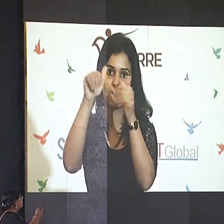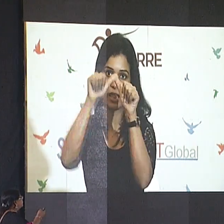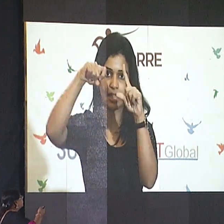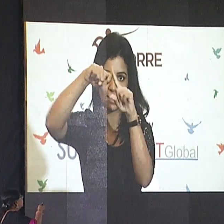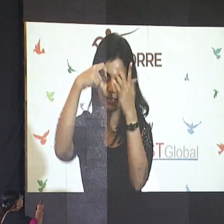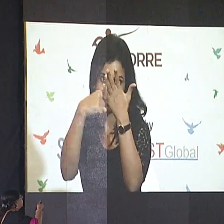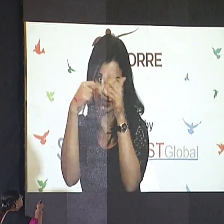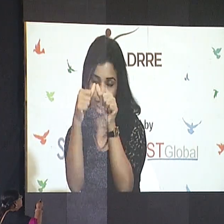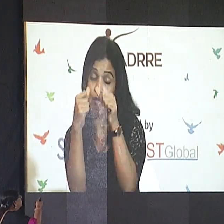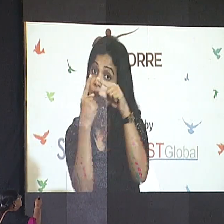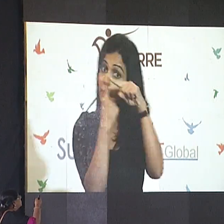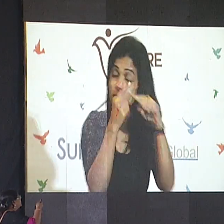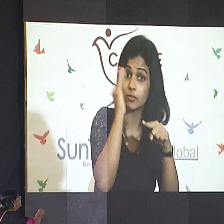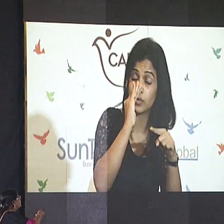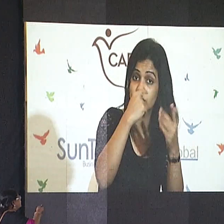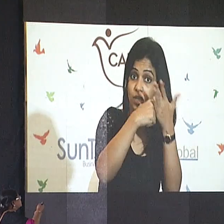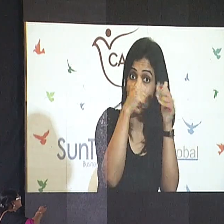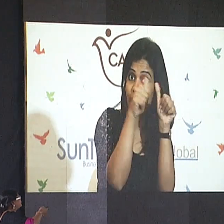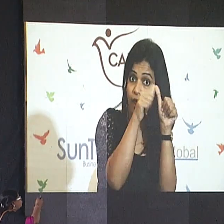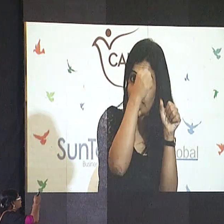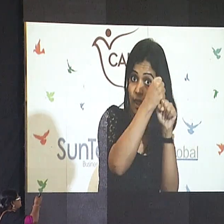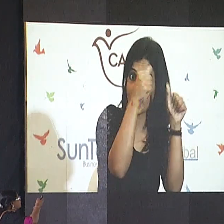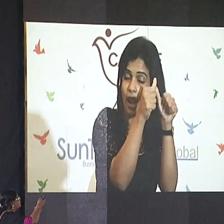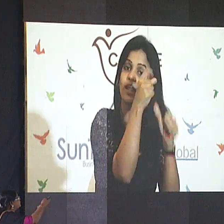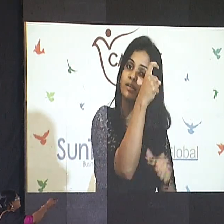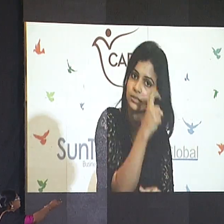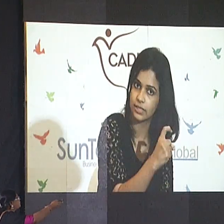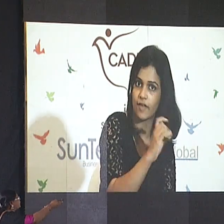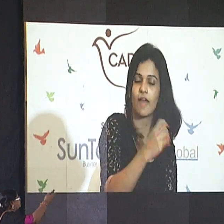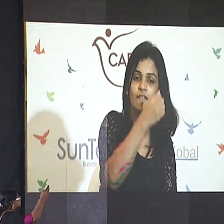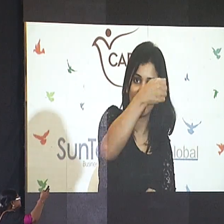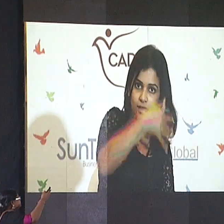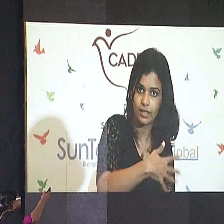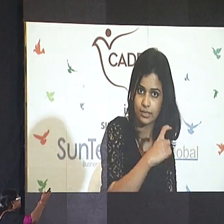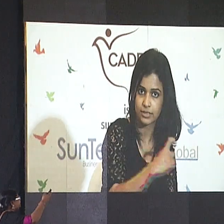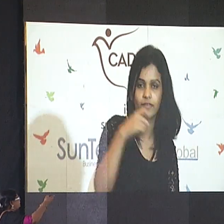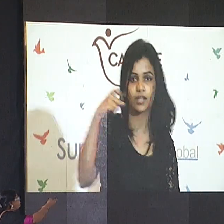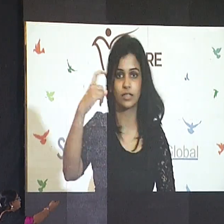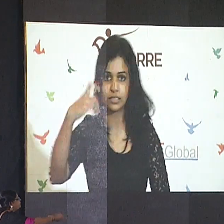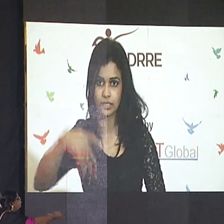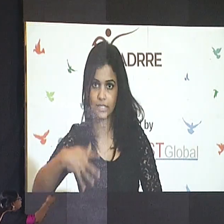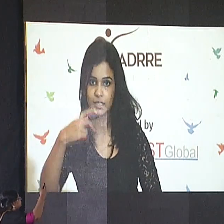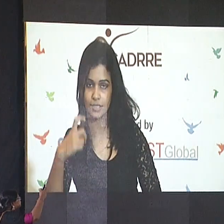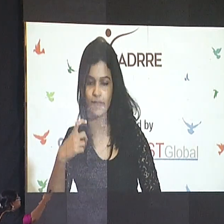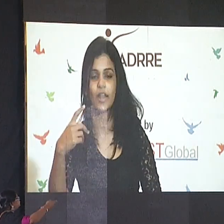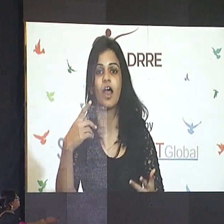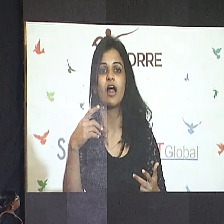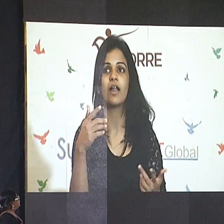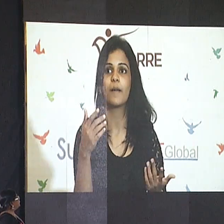see the seven chakras, their organs, and the saptaswaras. From the bottom,